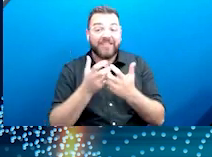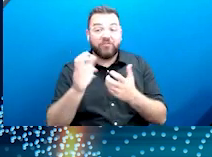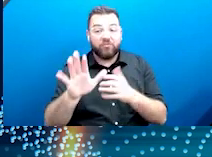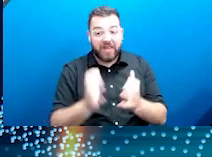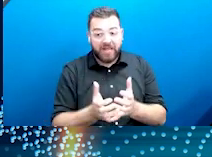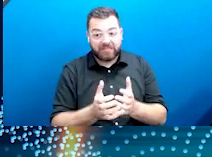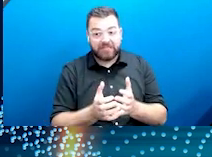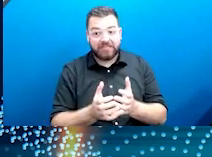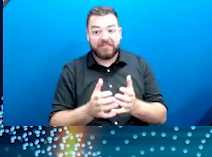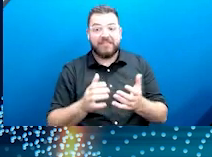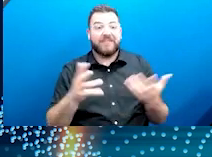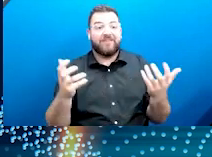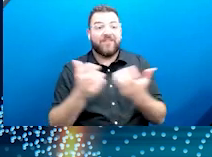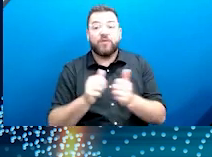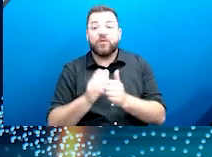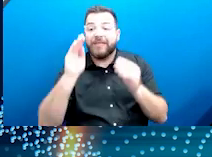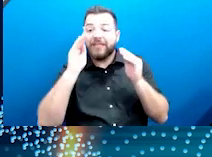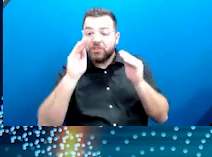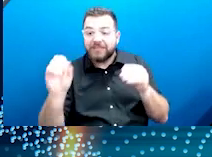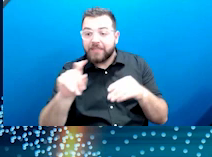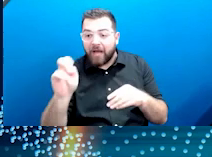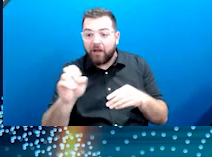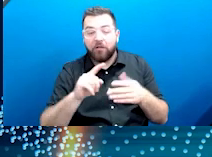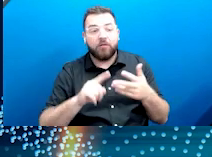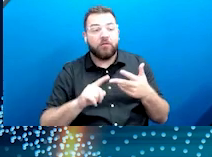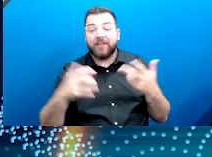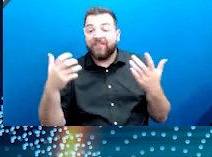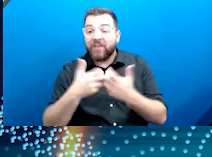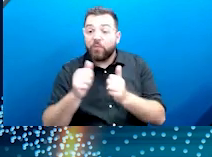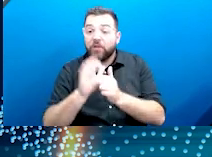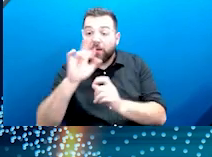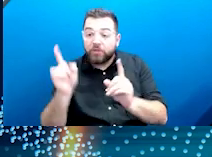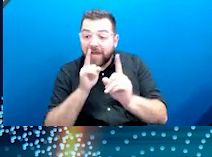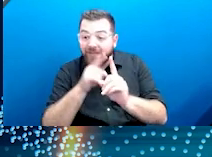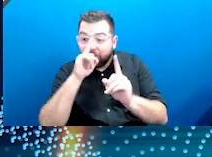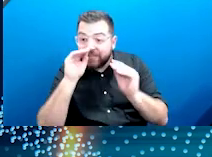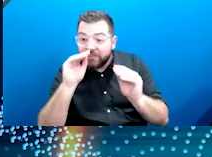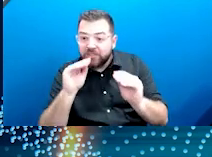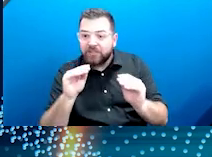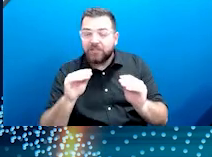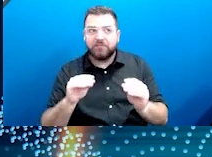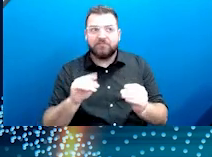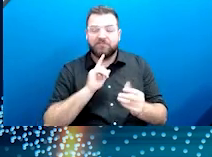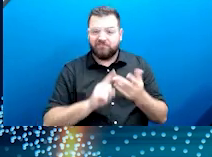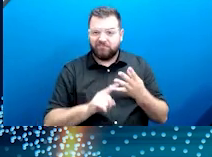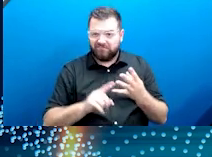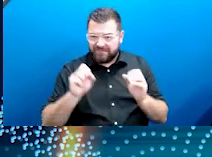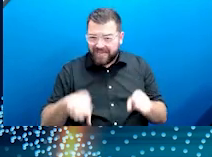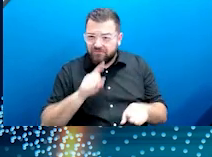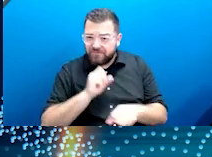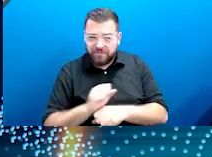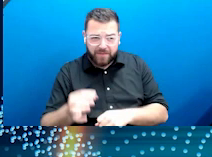my teaching, in my learning objectives? Is it useful? How do we want